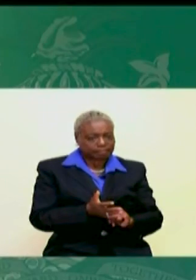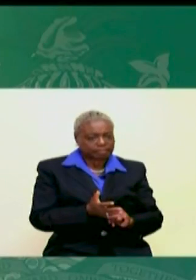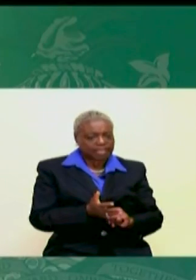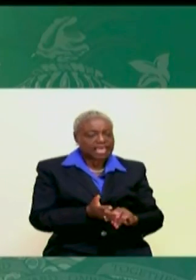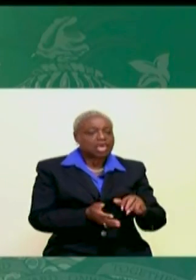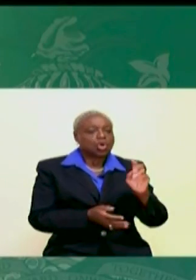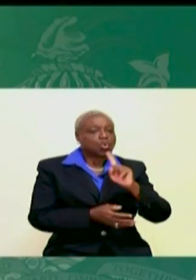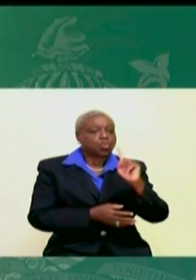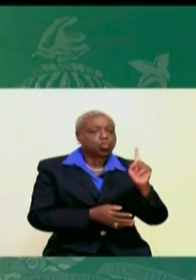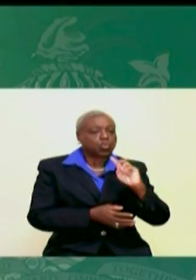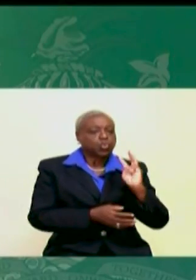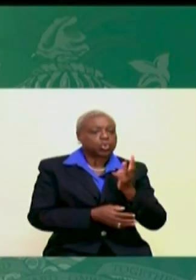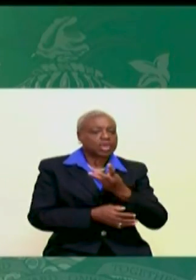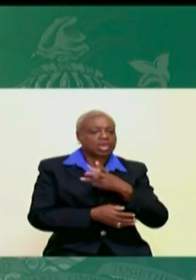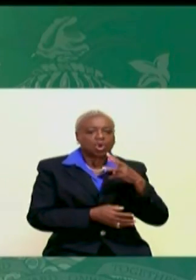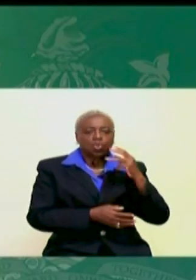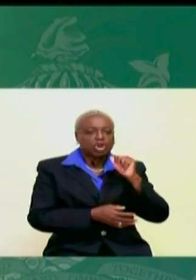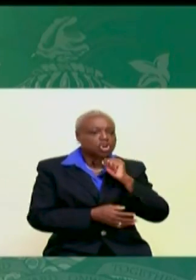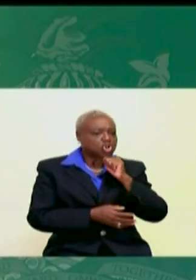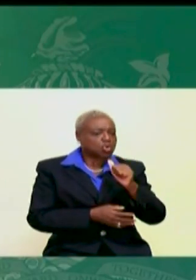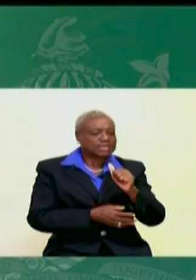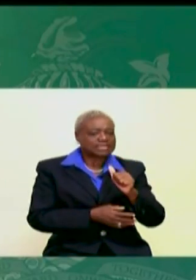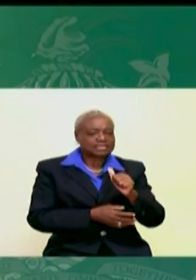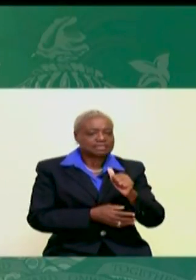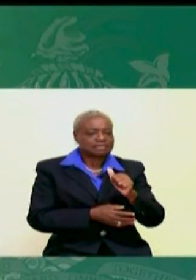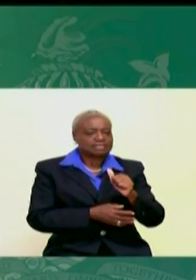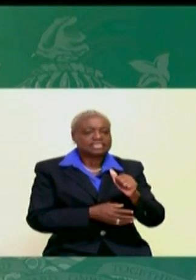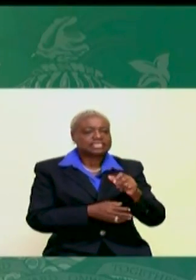is we were never intended to be in the Freeport area.